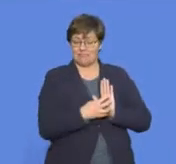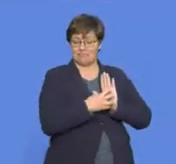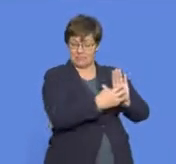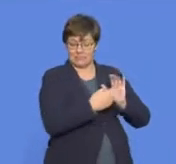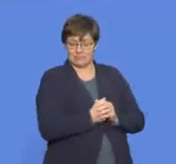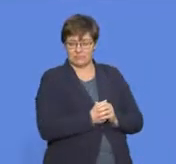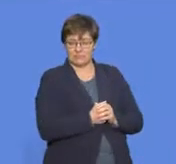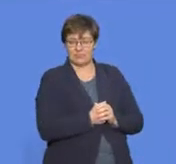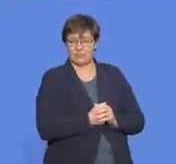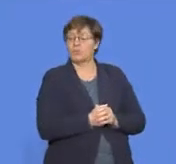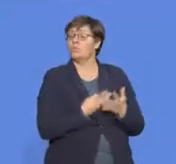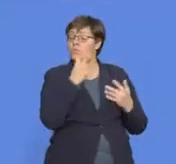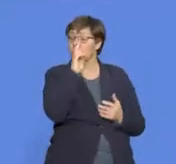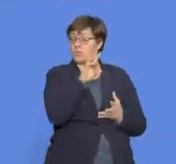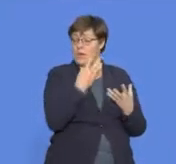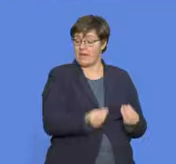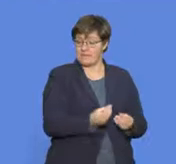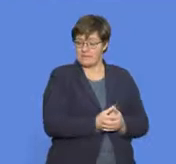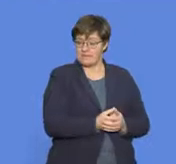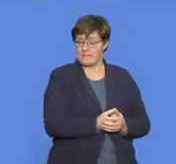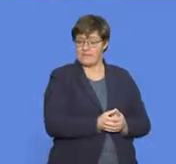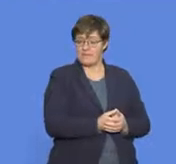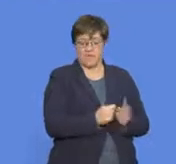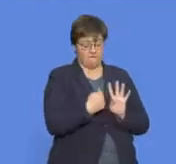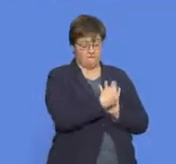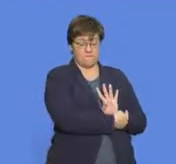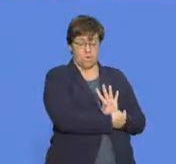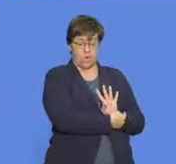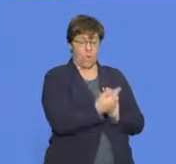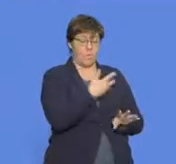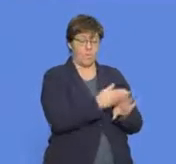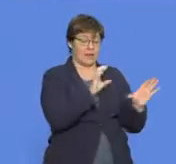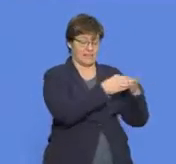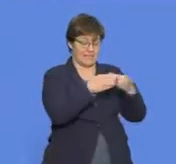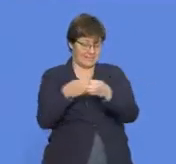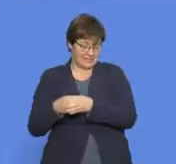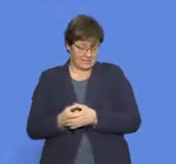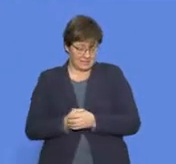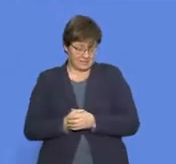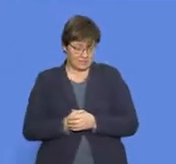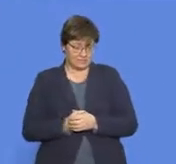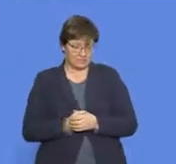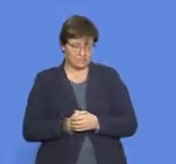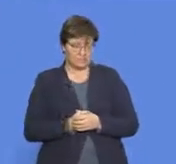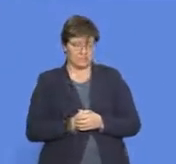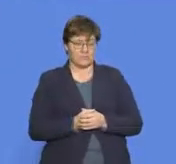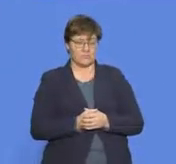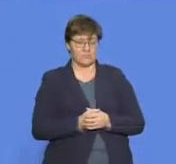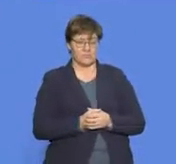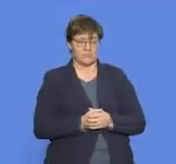diagram, we can see that we have 4 different blood groups. So we've got 4 blood groups